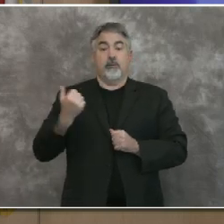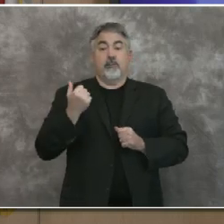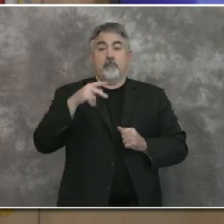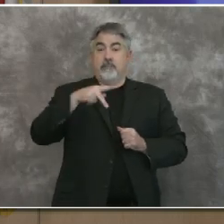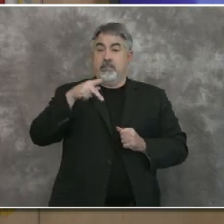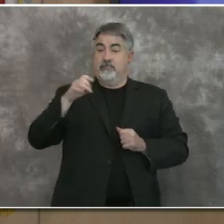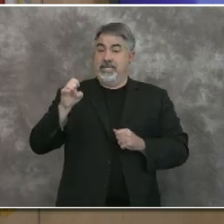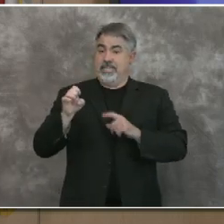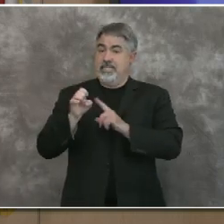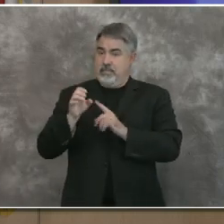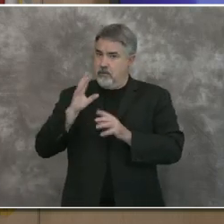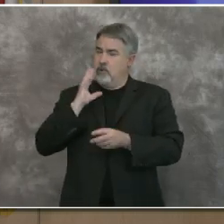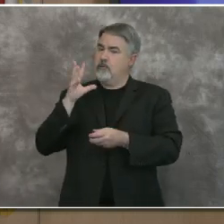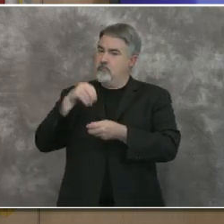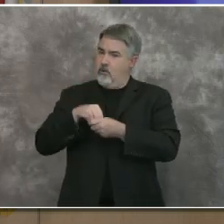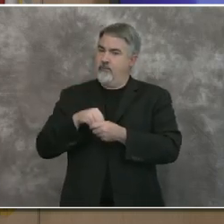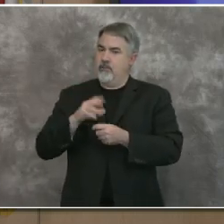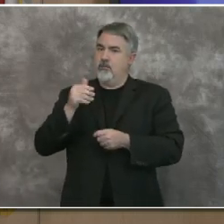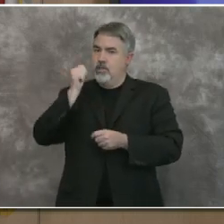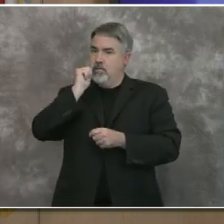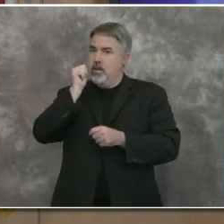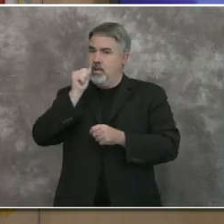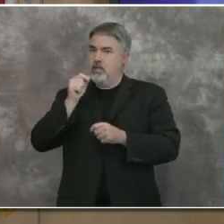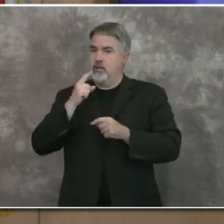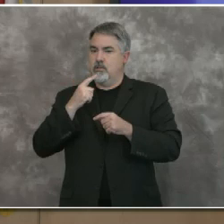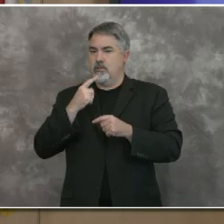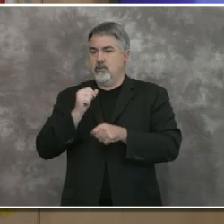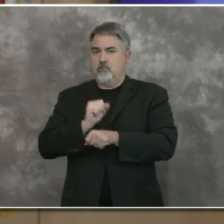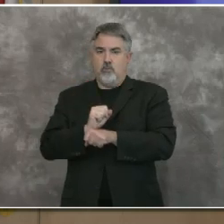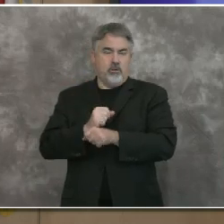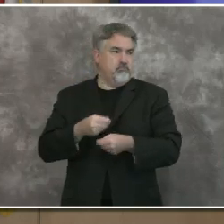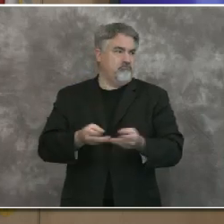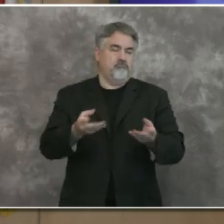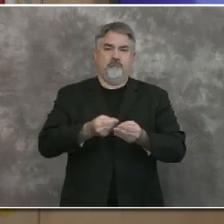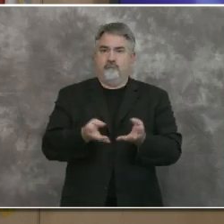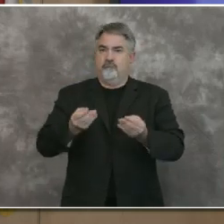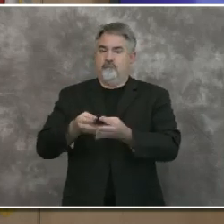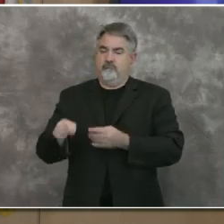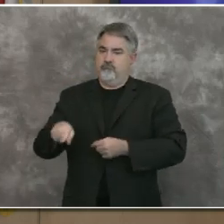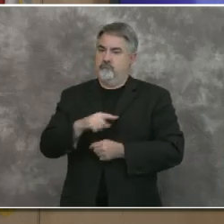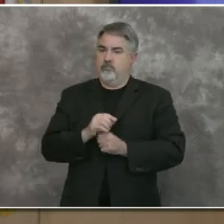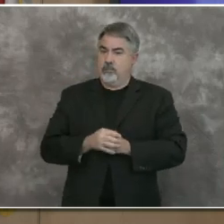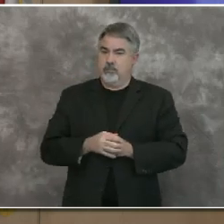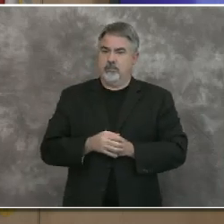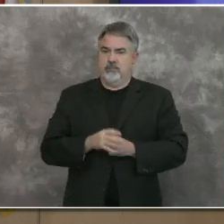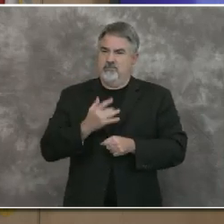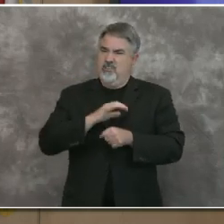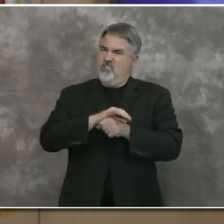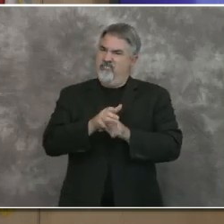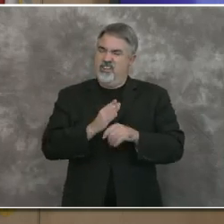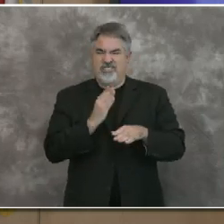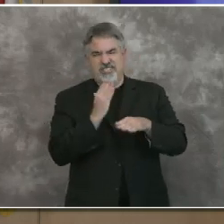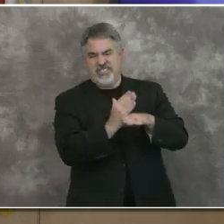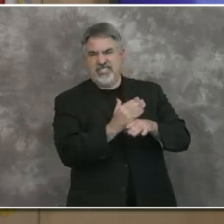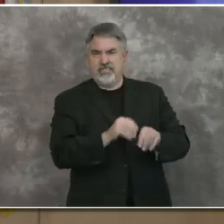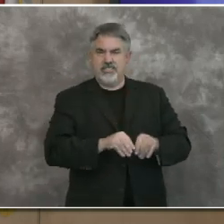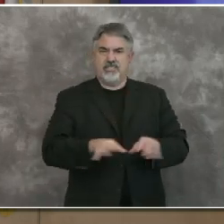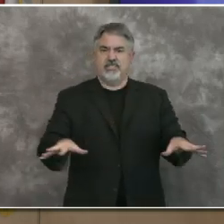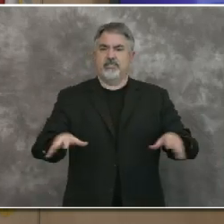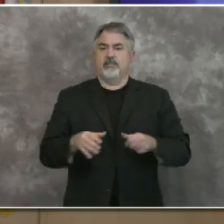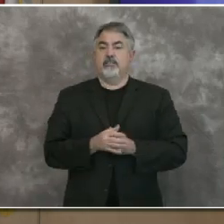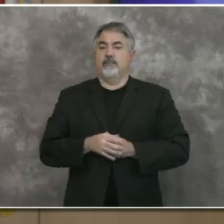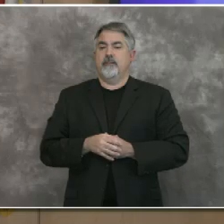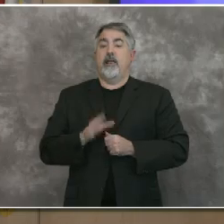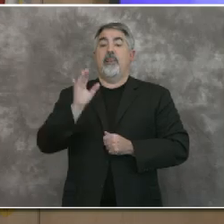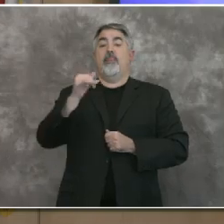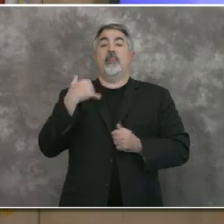a part of our daily work as we progress all the way through the coronavirus pandemic. Jumping into our T3, we had a big jump in